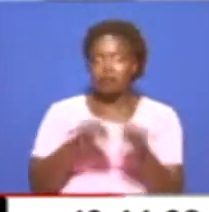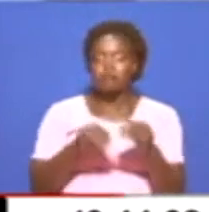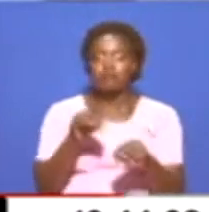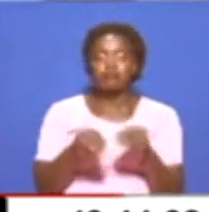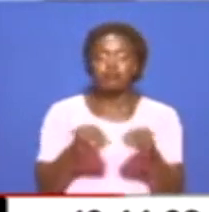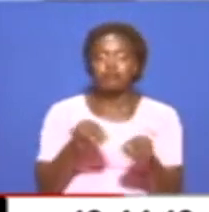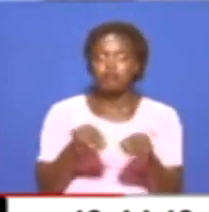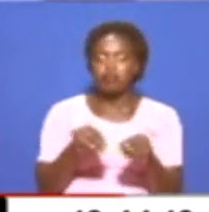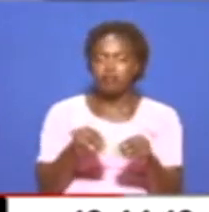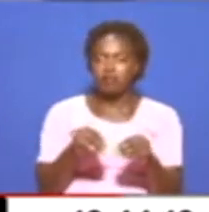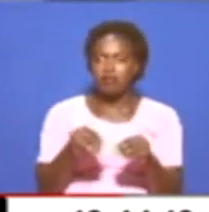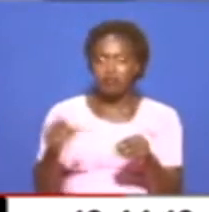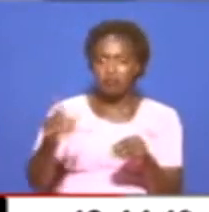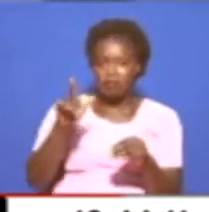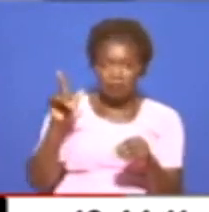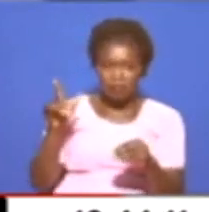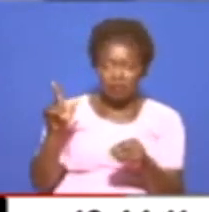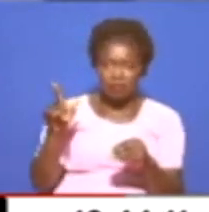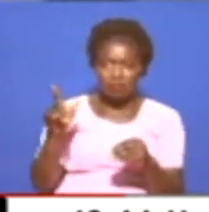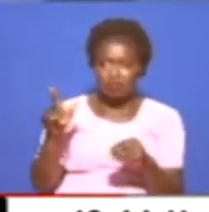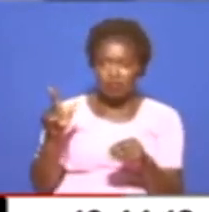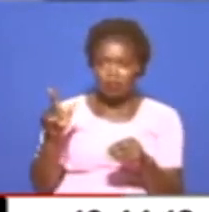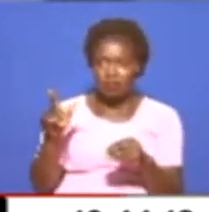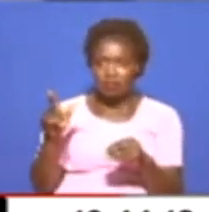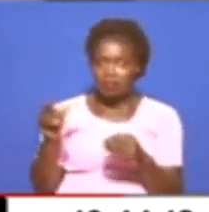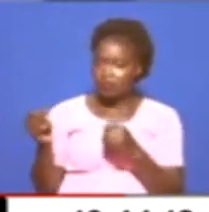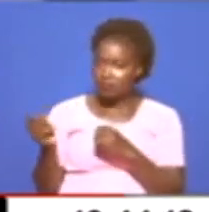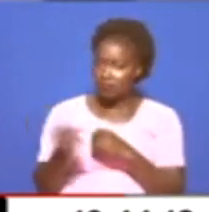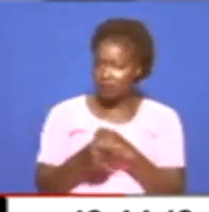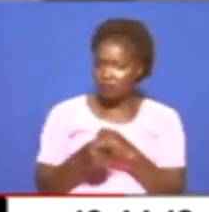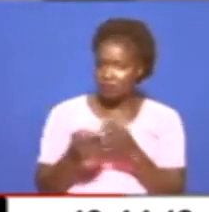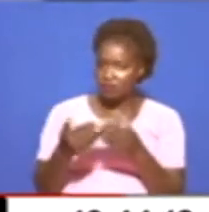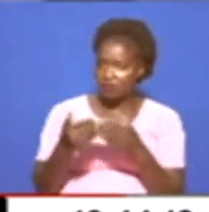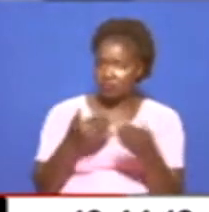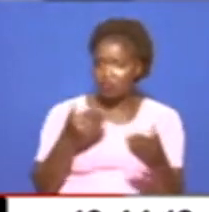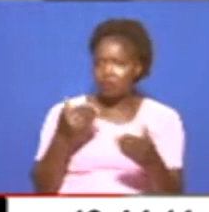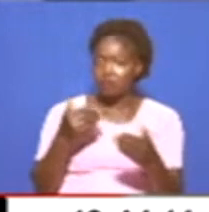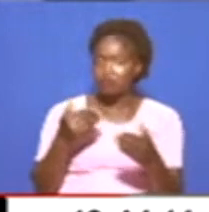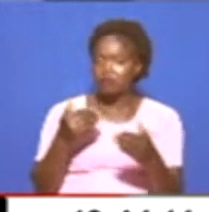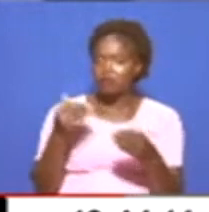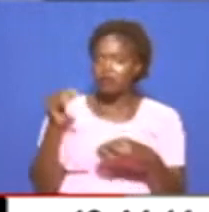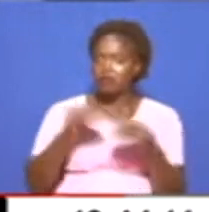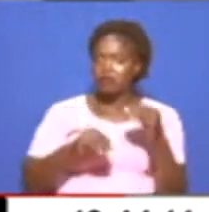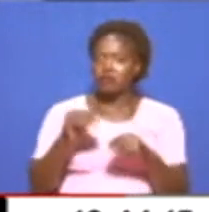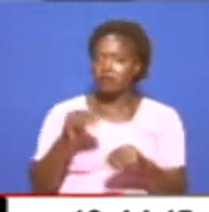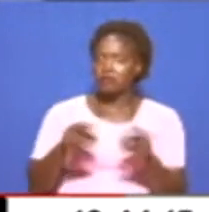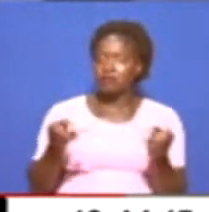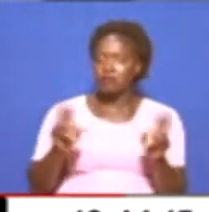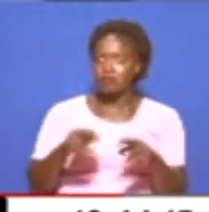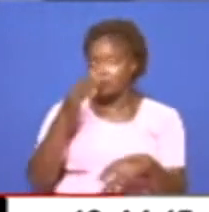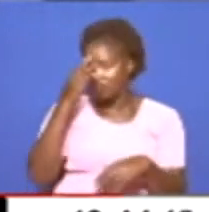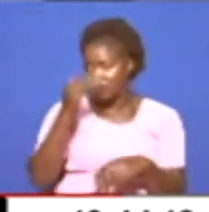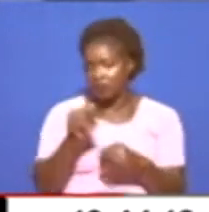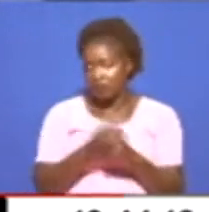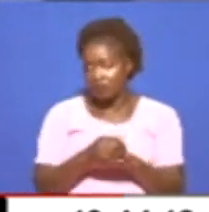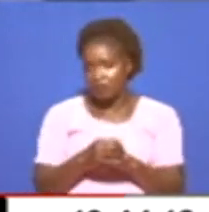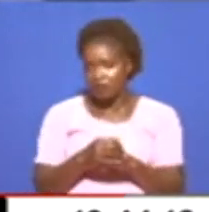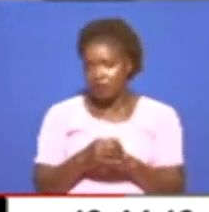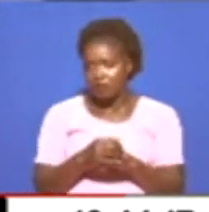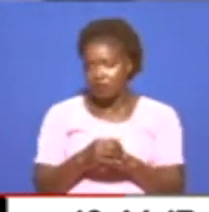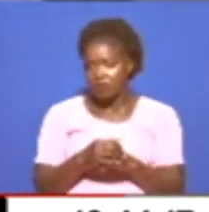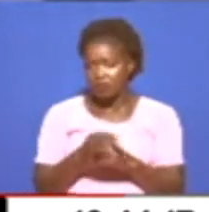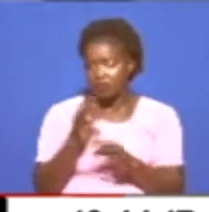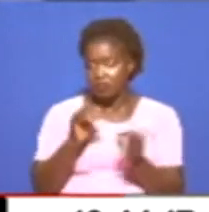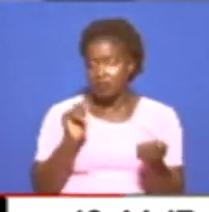the election laws, months before the said election happens. Because when you have such